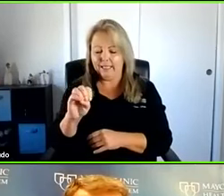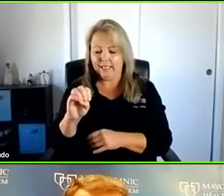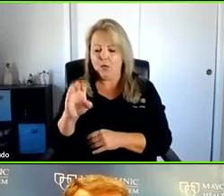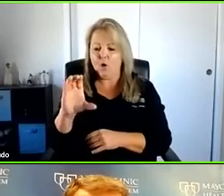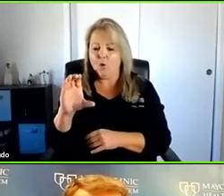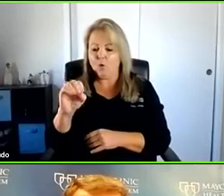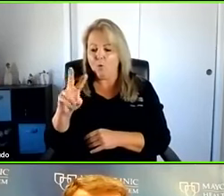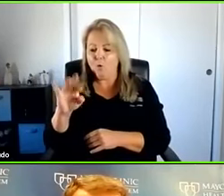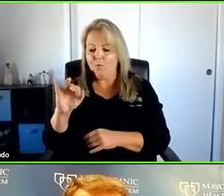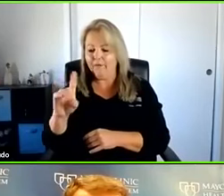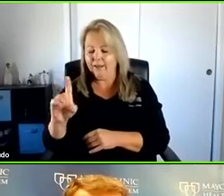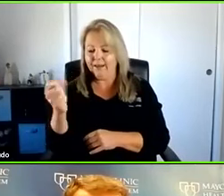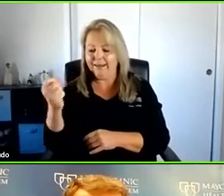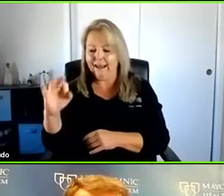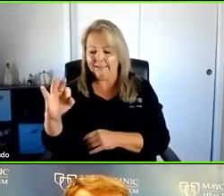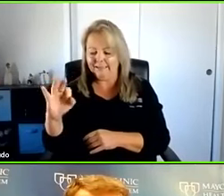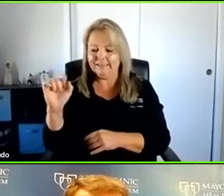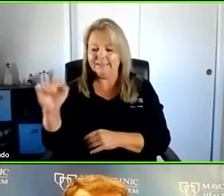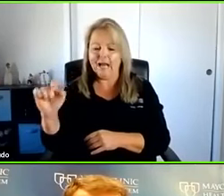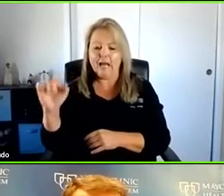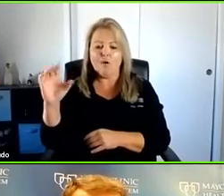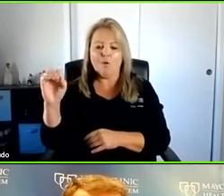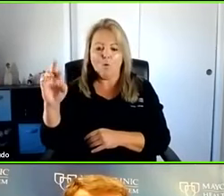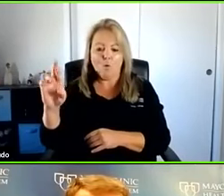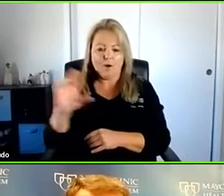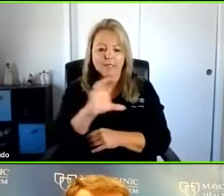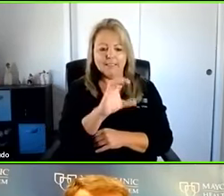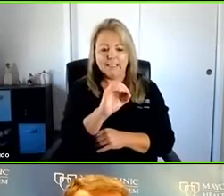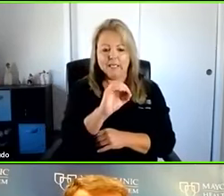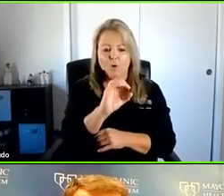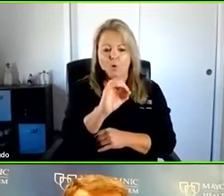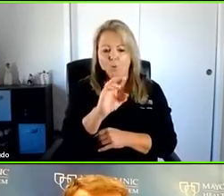www.cooleycovid19.org. So that's